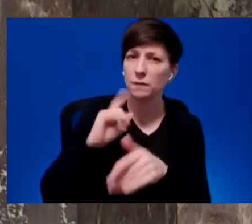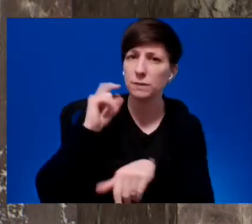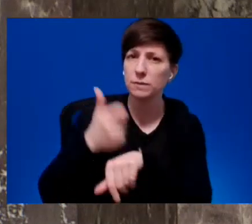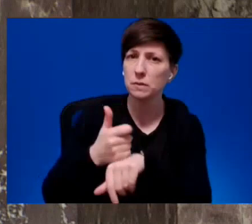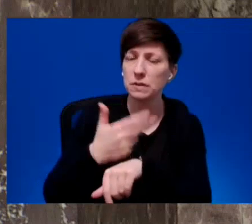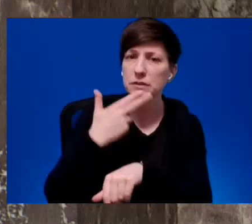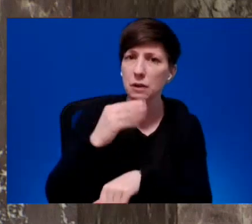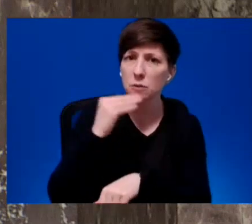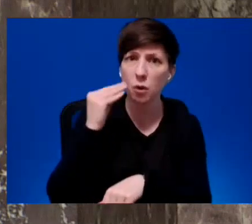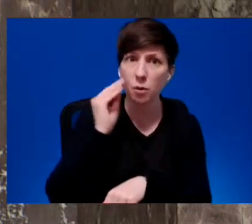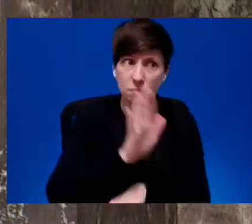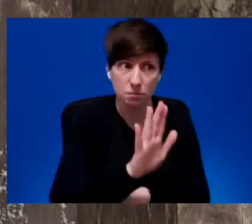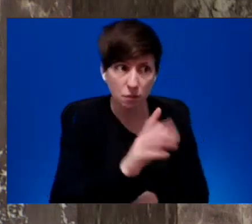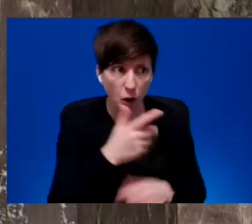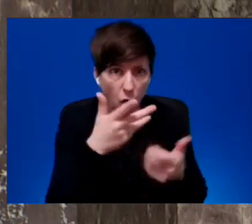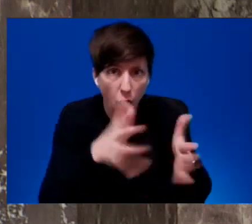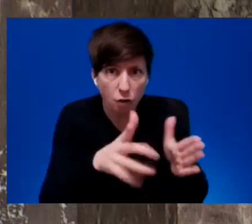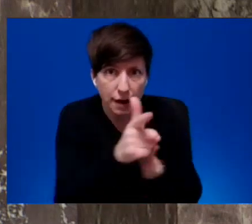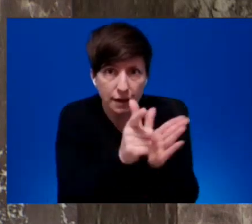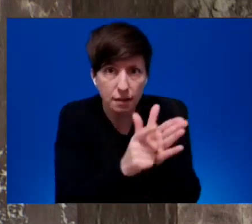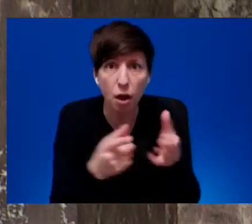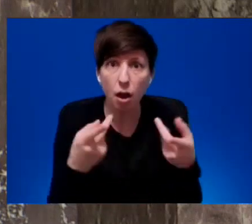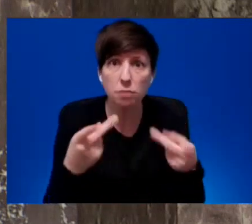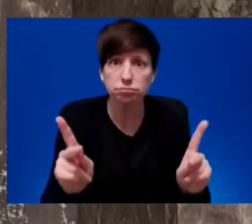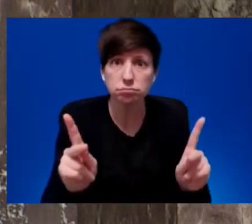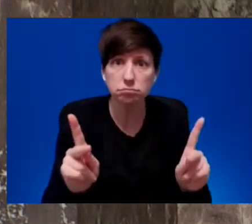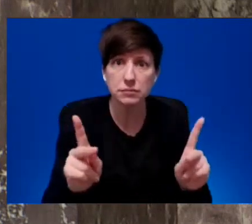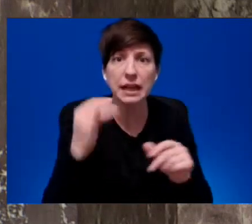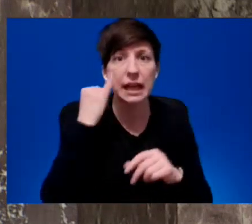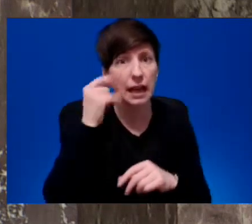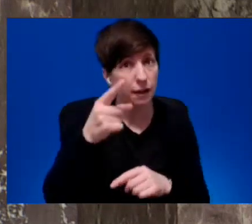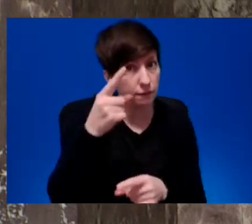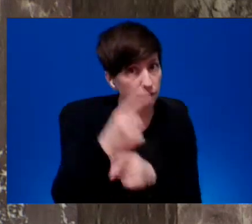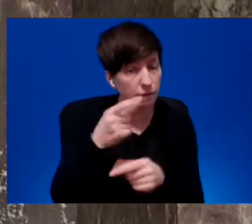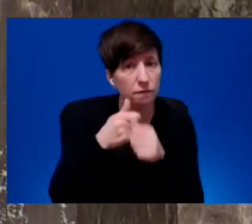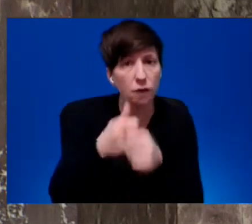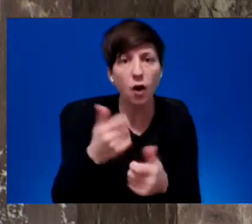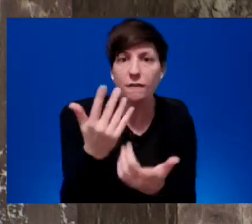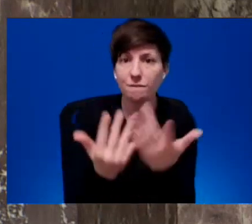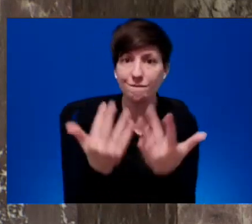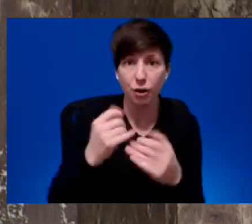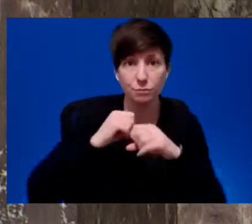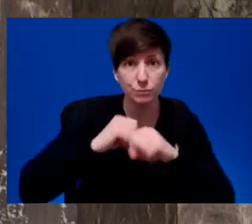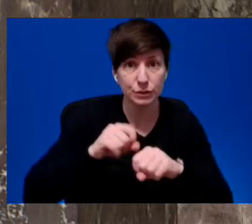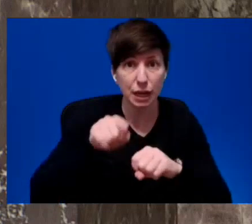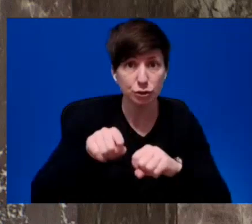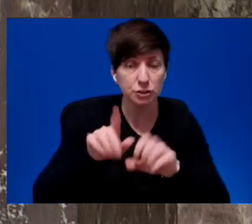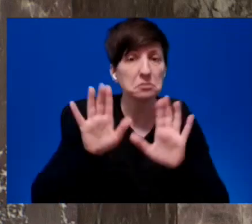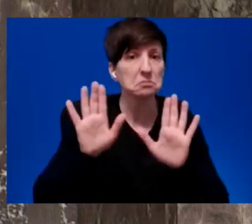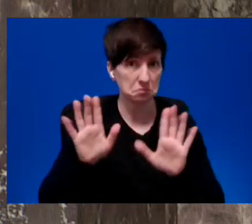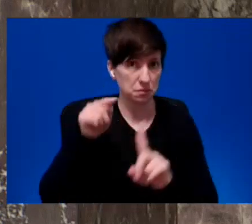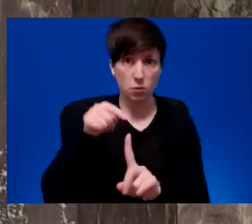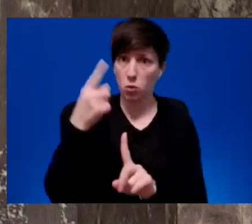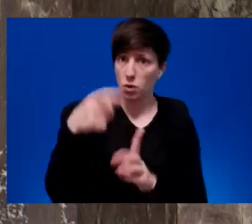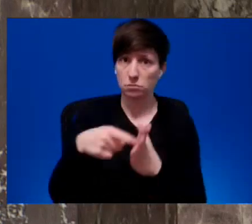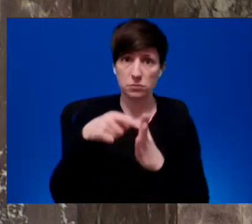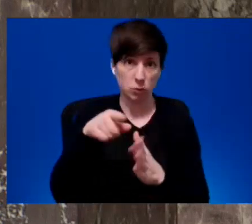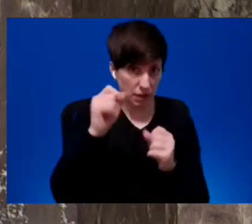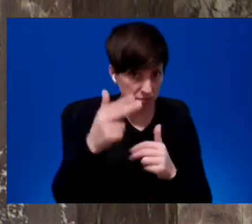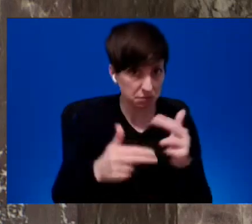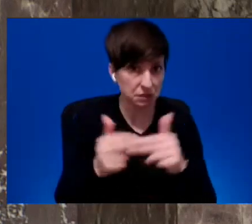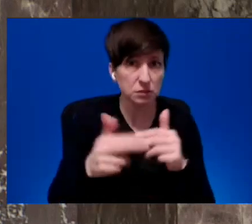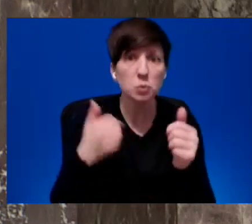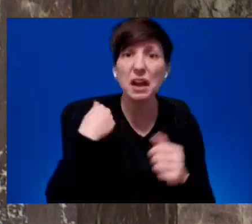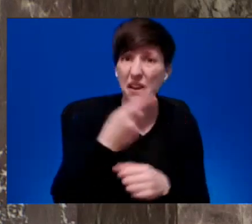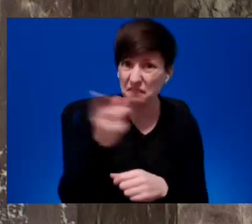fire protections that are needed to make sure that people that live in them are safe, you can build tiny homes right now. In fact, we have manufacturers doing